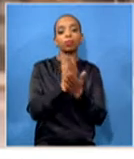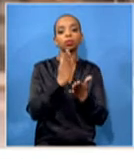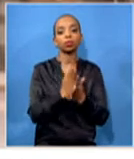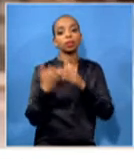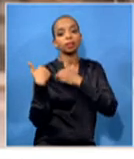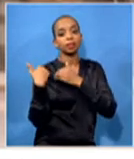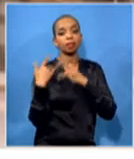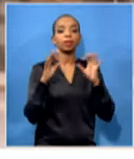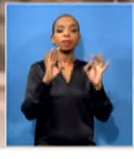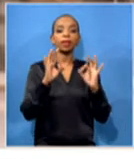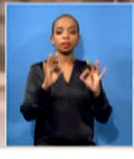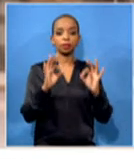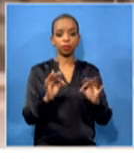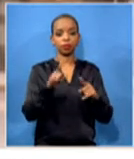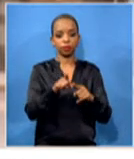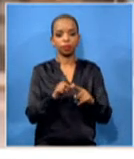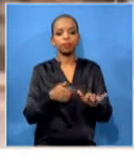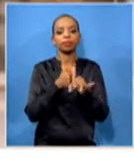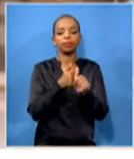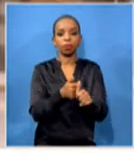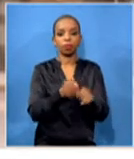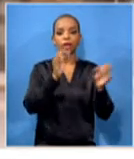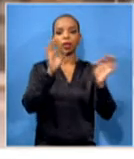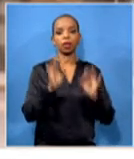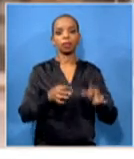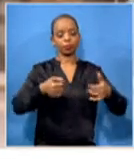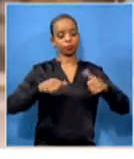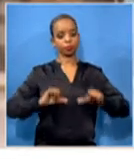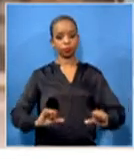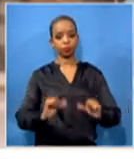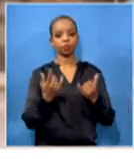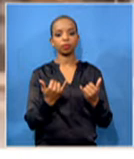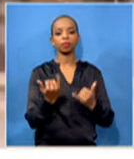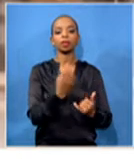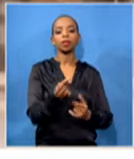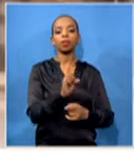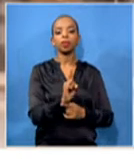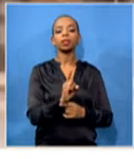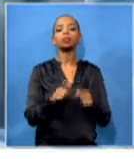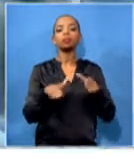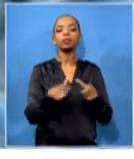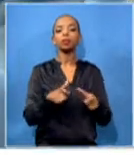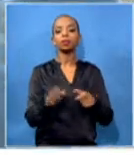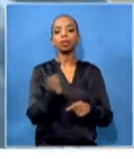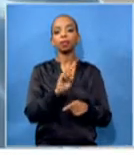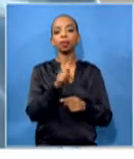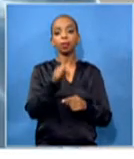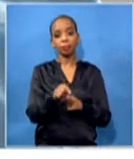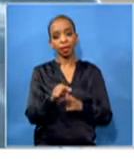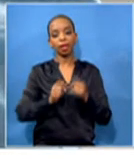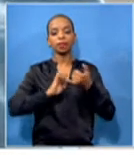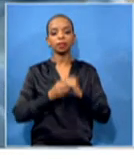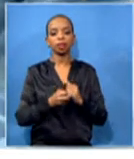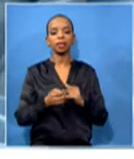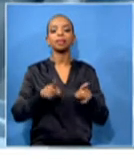in compliance with international standards. The next step is to actively conduct the phase 3 clinical trials and to obtain the data on the